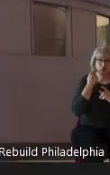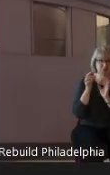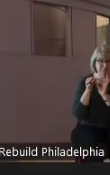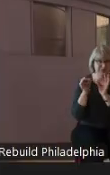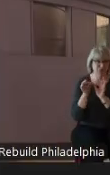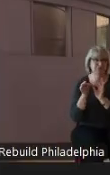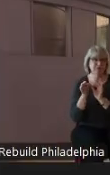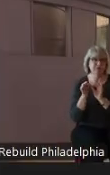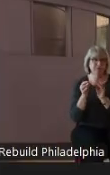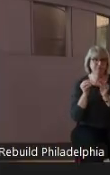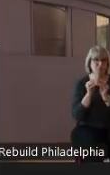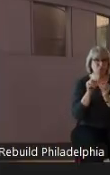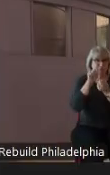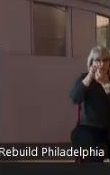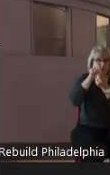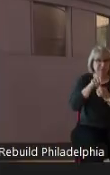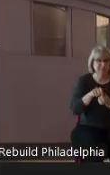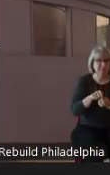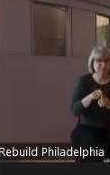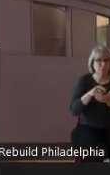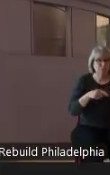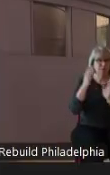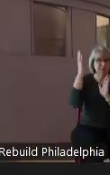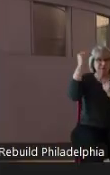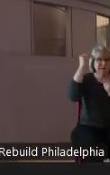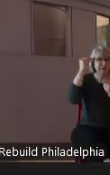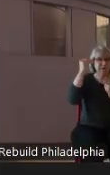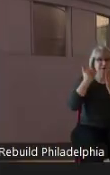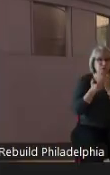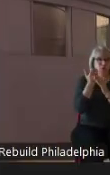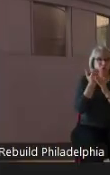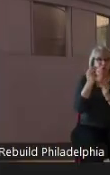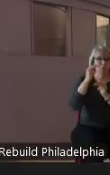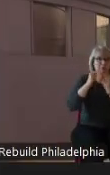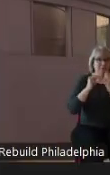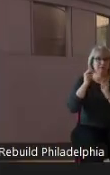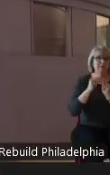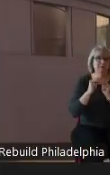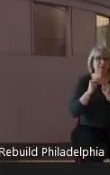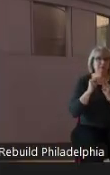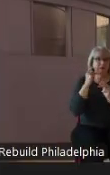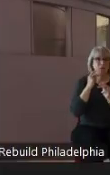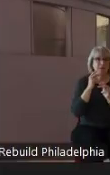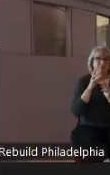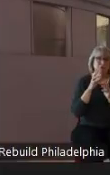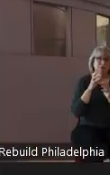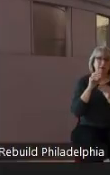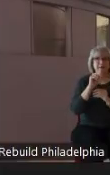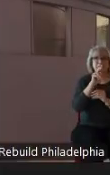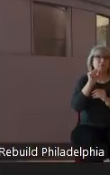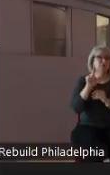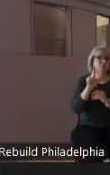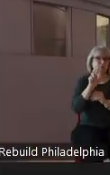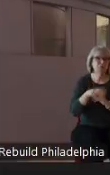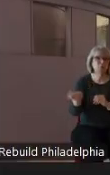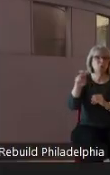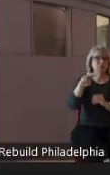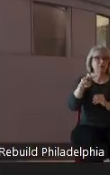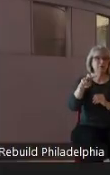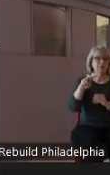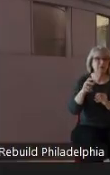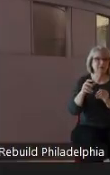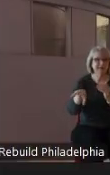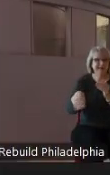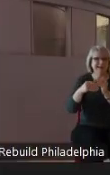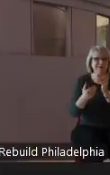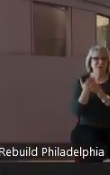to give a little more information about what you can expect in the new facility and give a virtual tour, if you will, of all of the rooms that will be